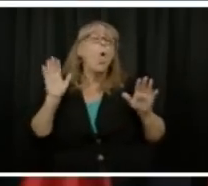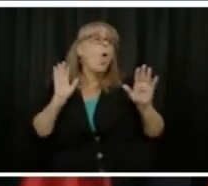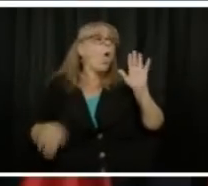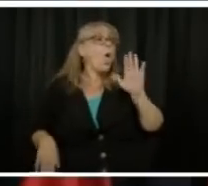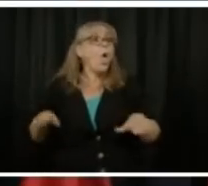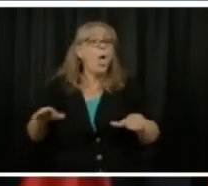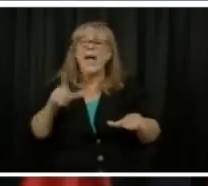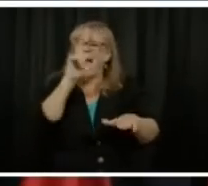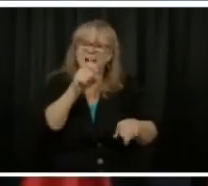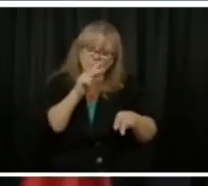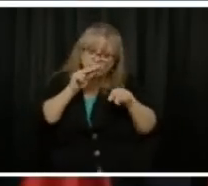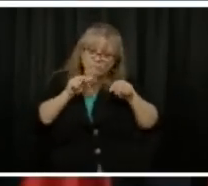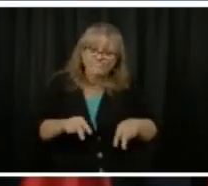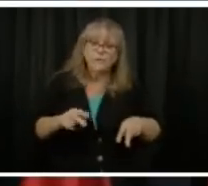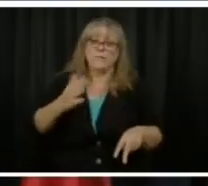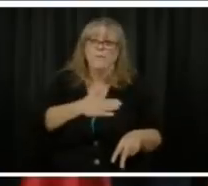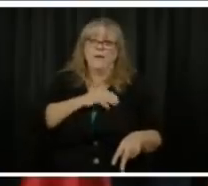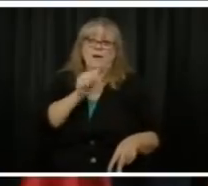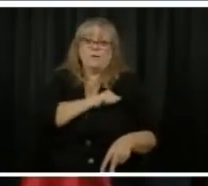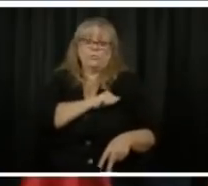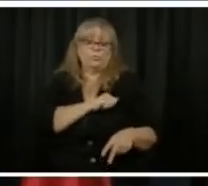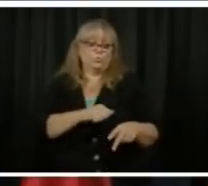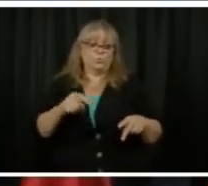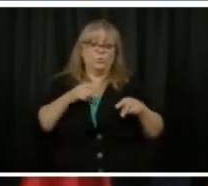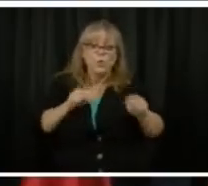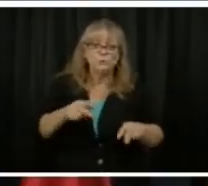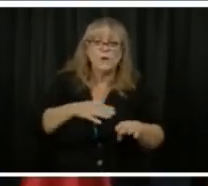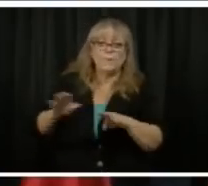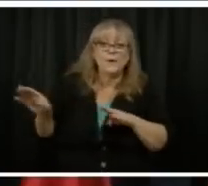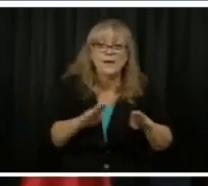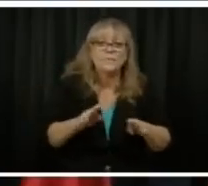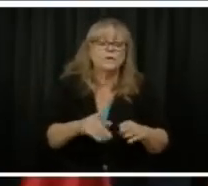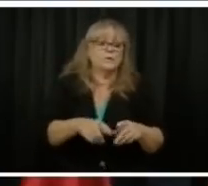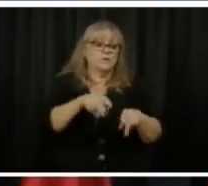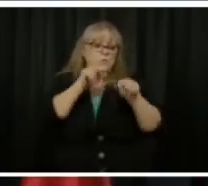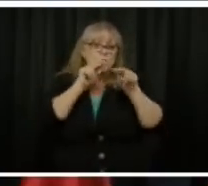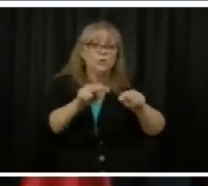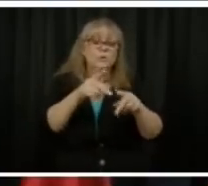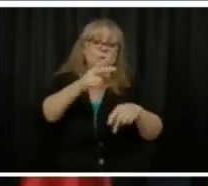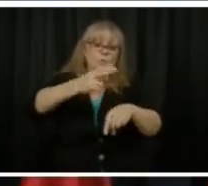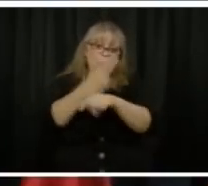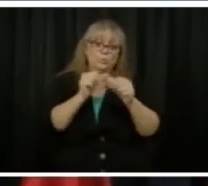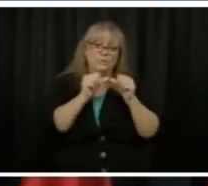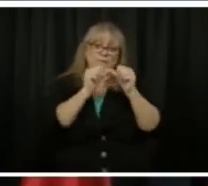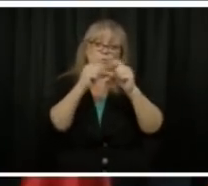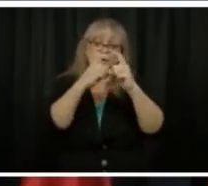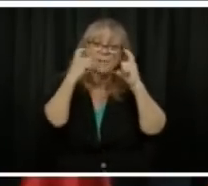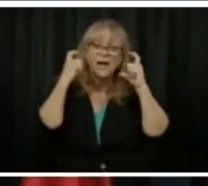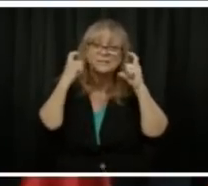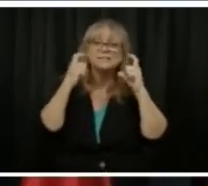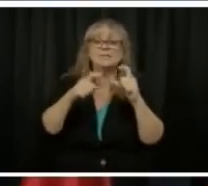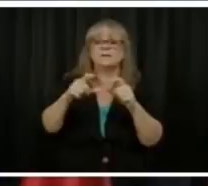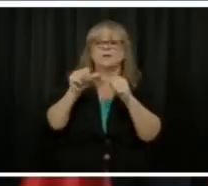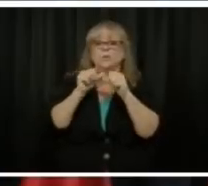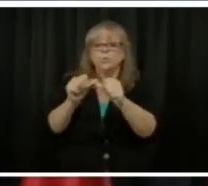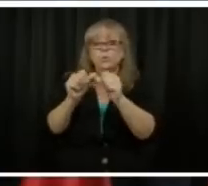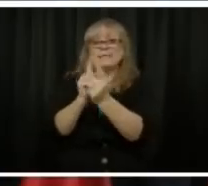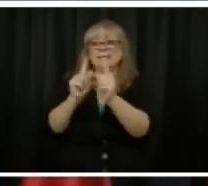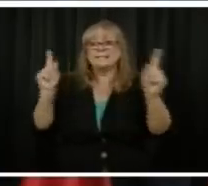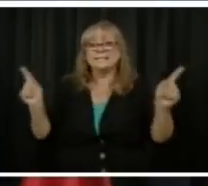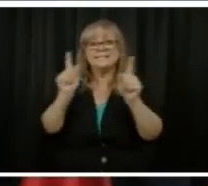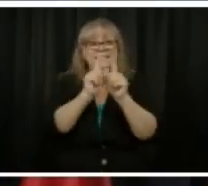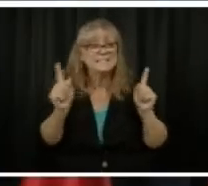wear masks. We should limit our interactions with others. Those that can work from home should work from